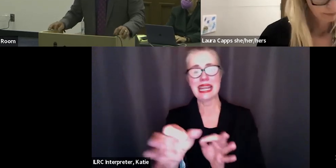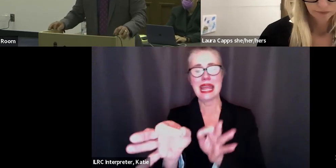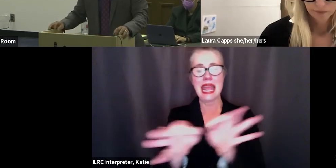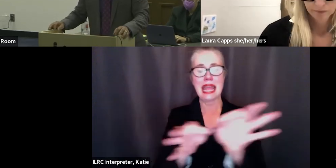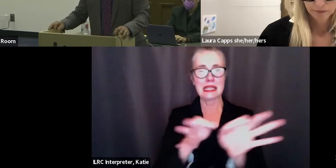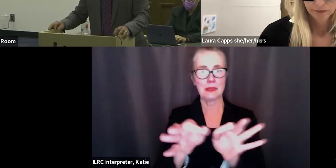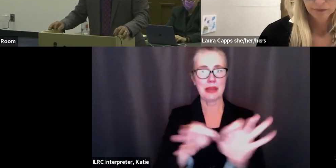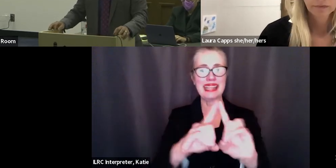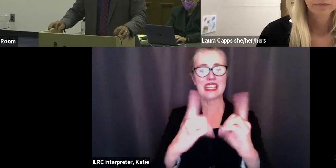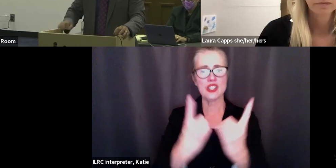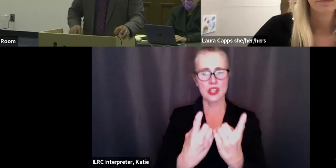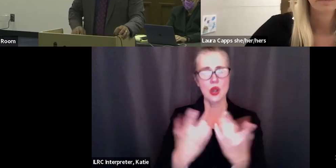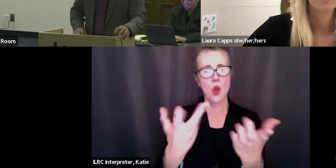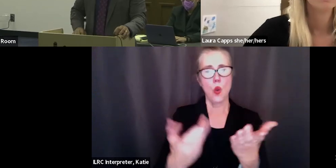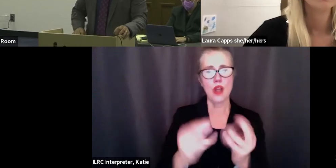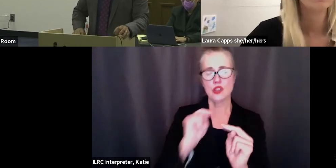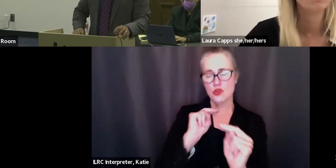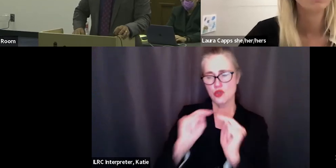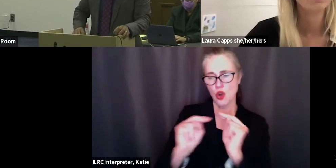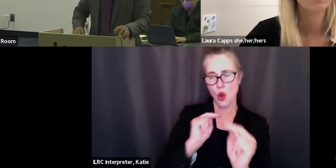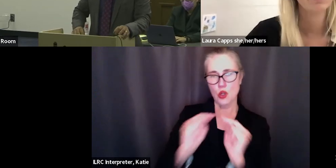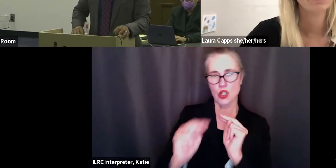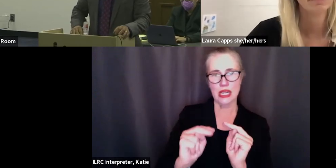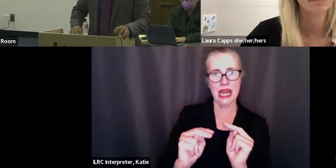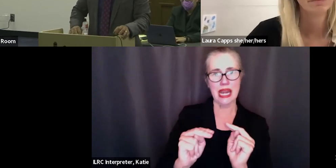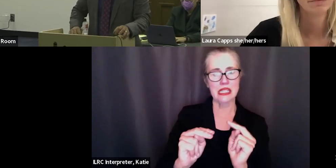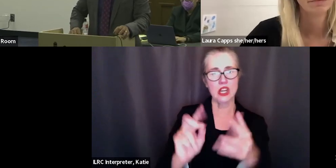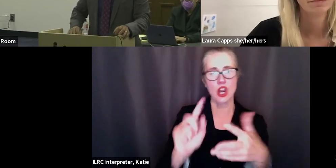intention to negotiate articles